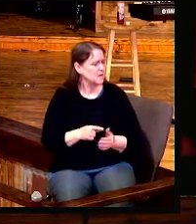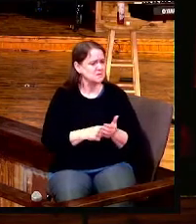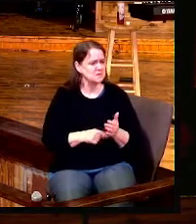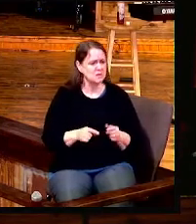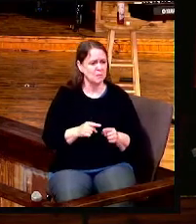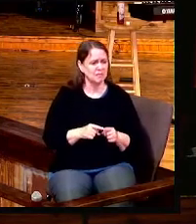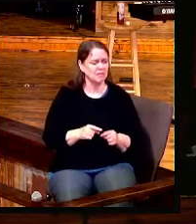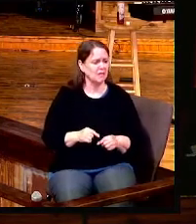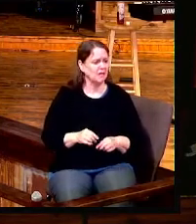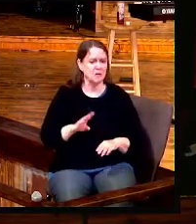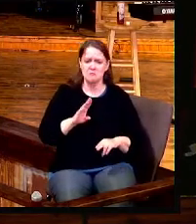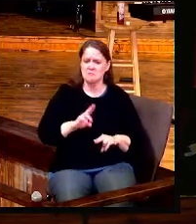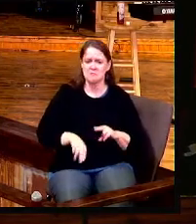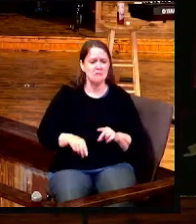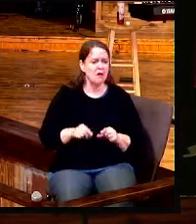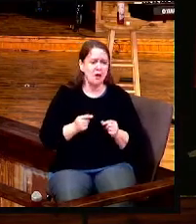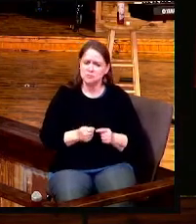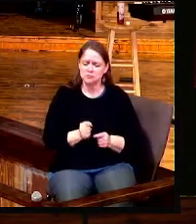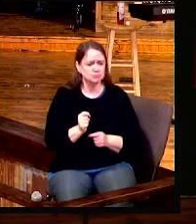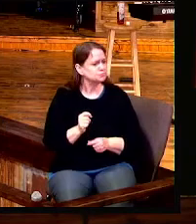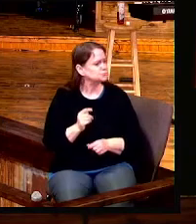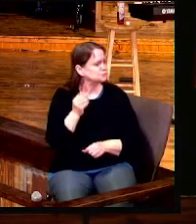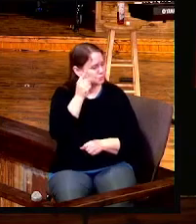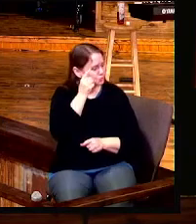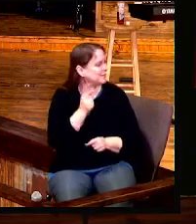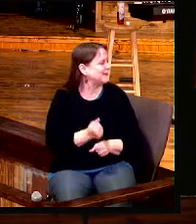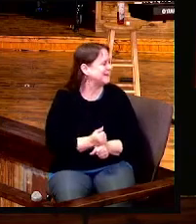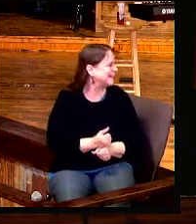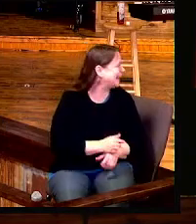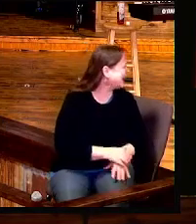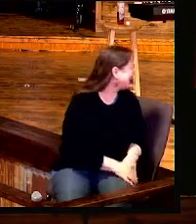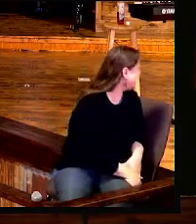beard. Now, Pinky, where are you at?